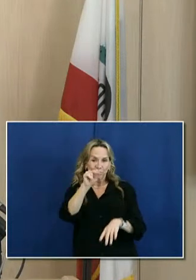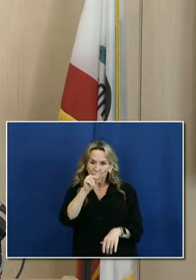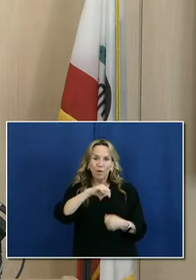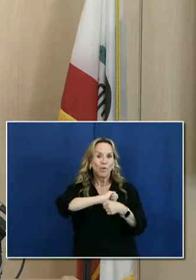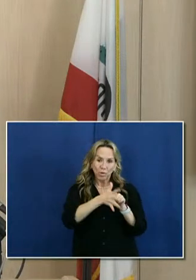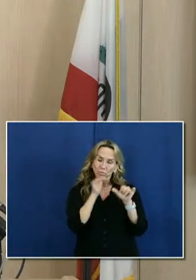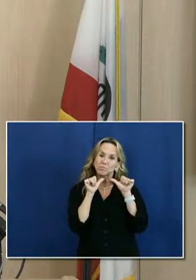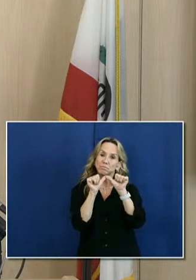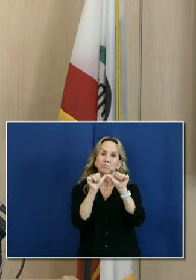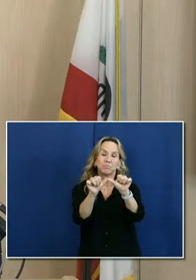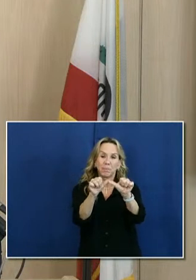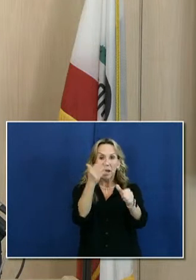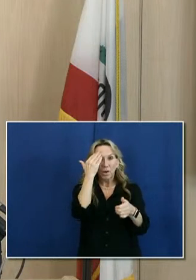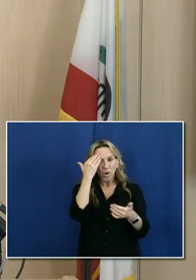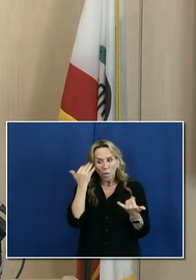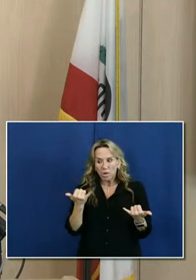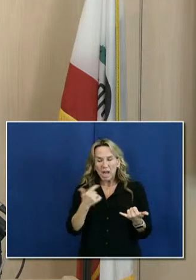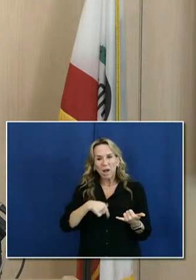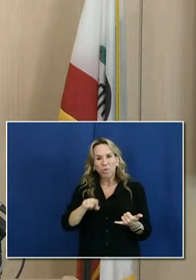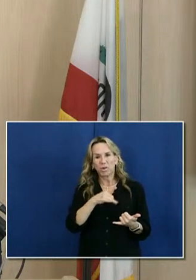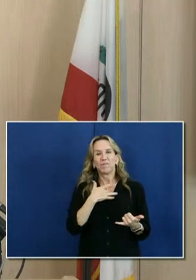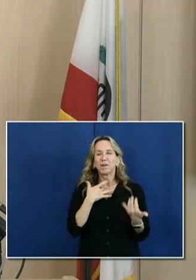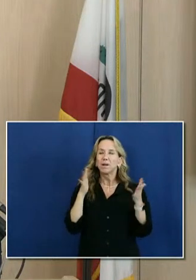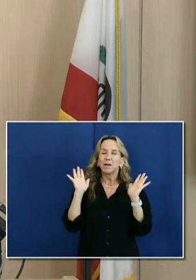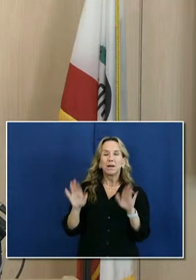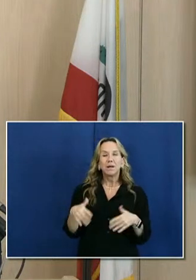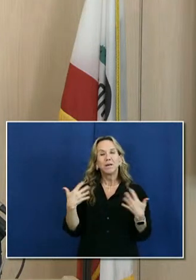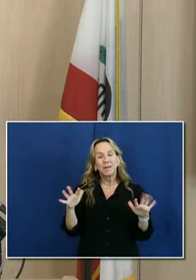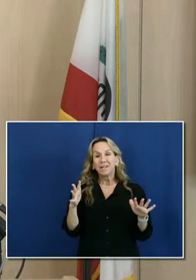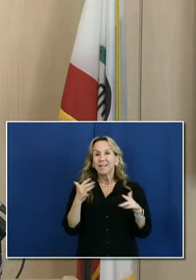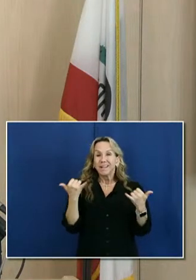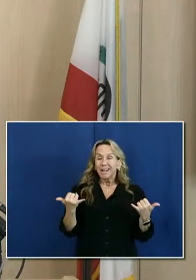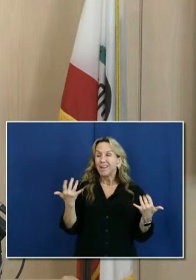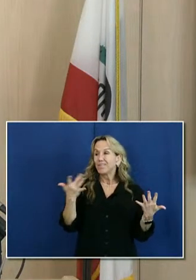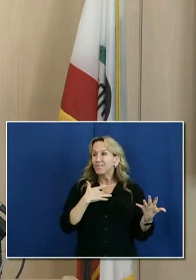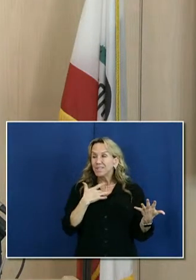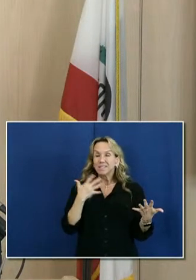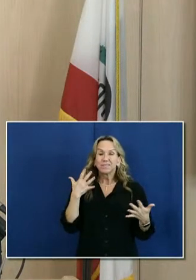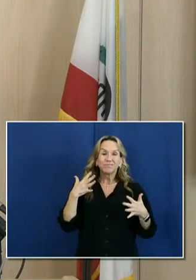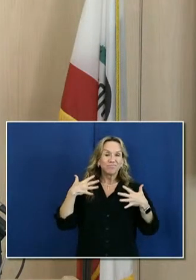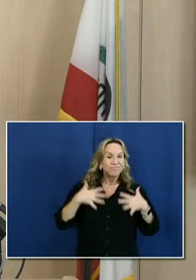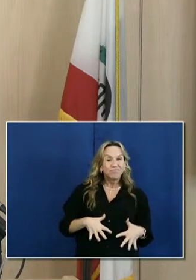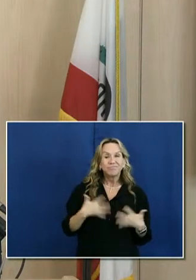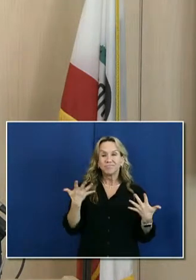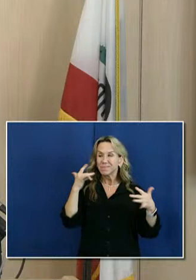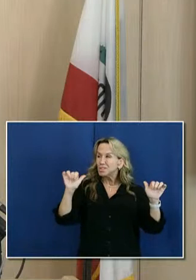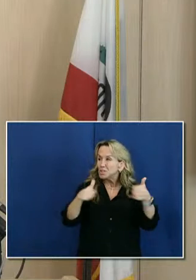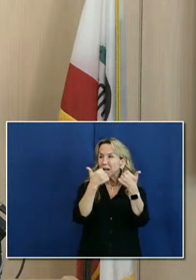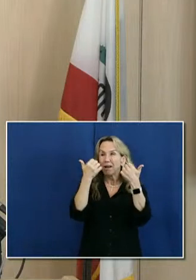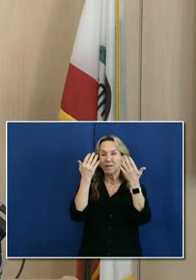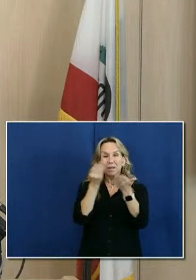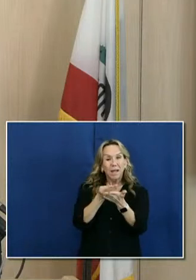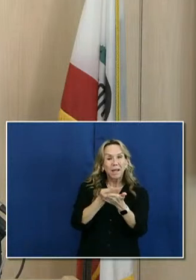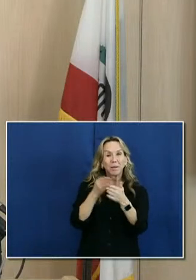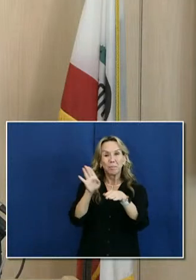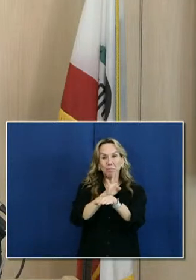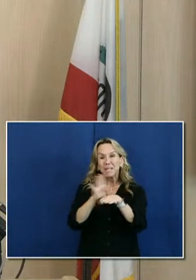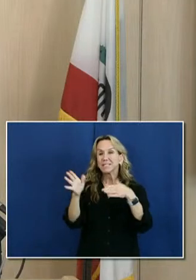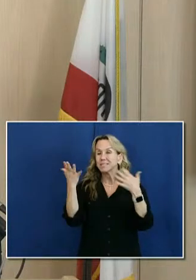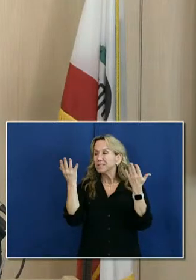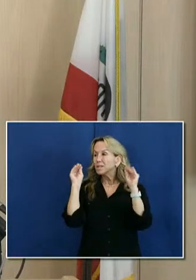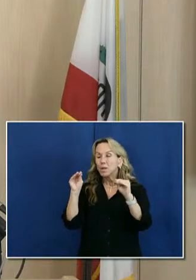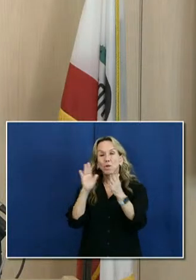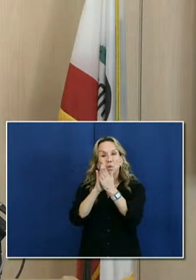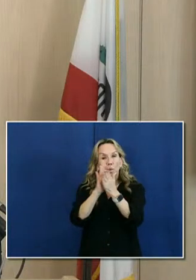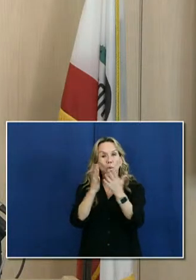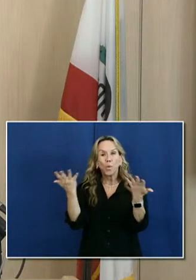difficult as it is, as hard as it is, as challenging as the economic situation is, as challenging as the education situation is, the